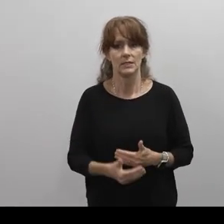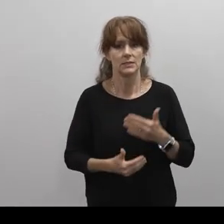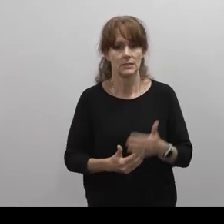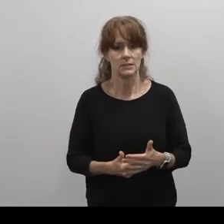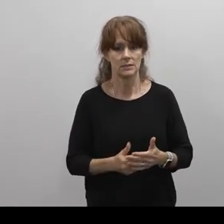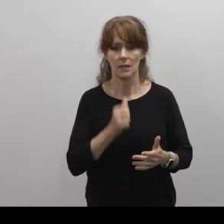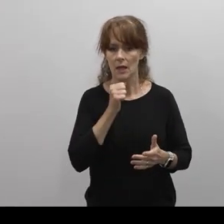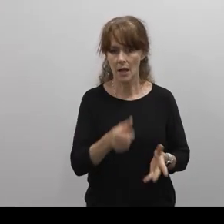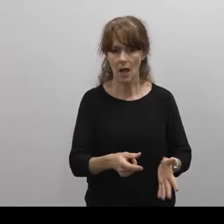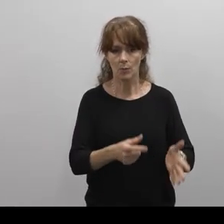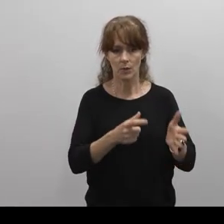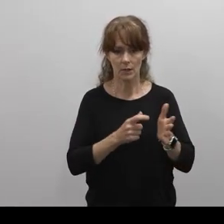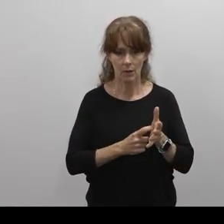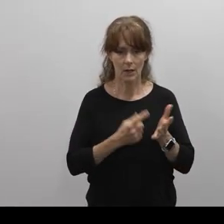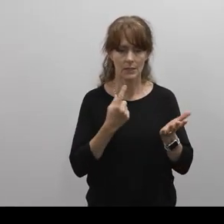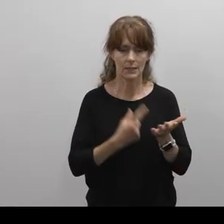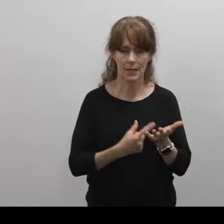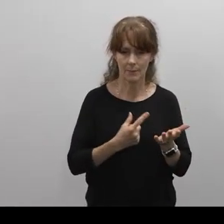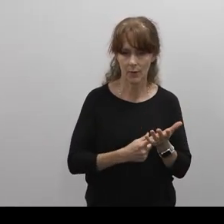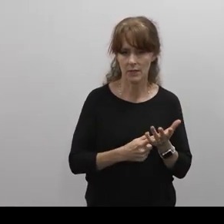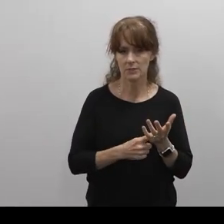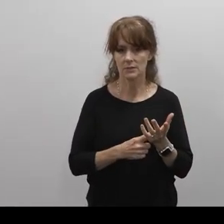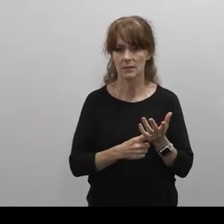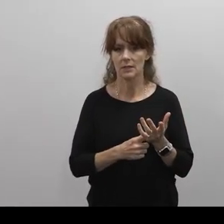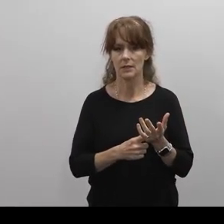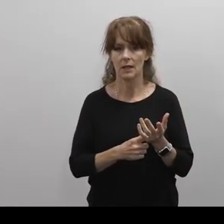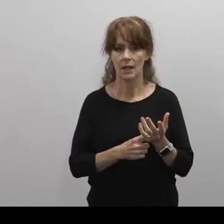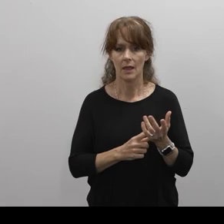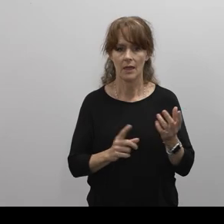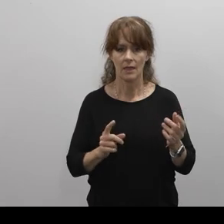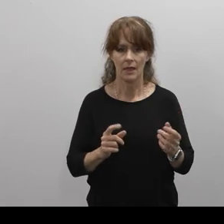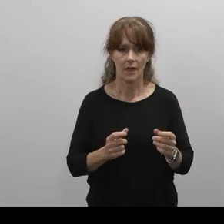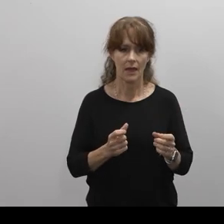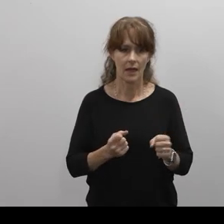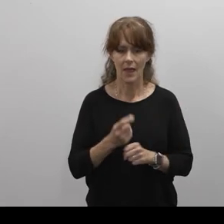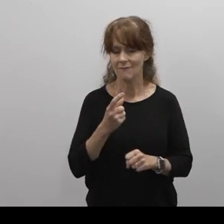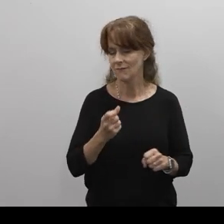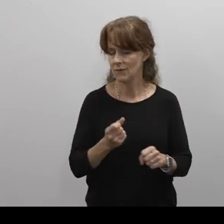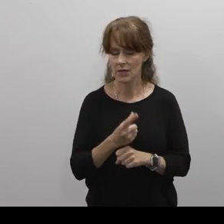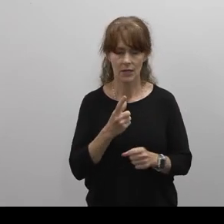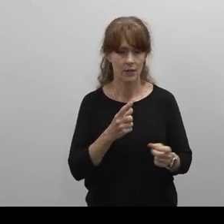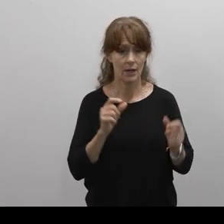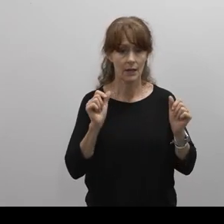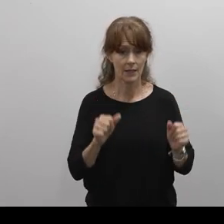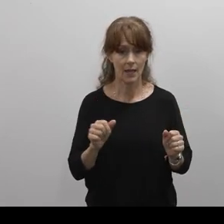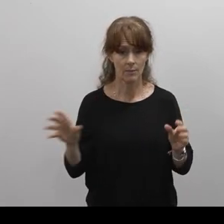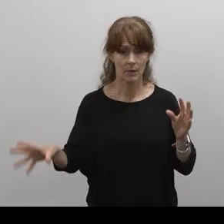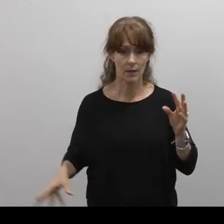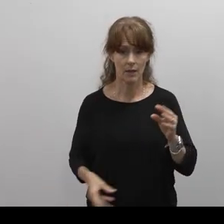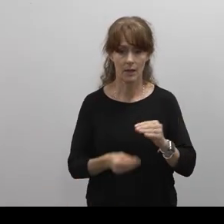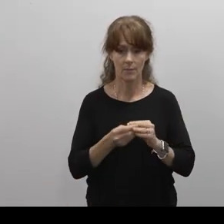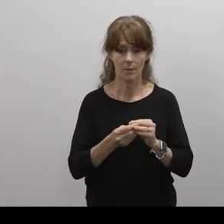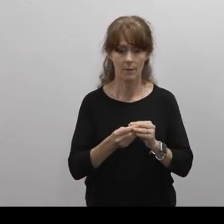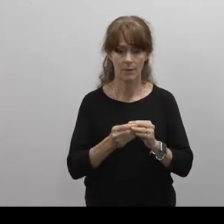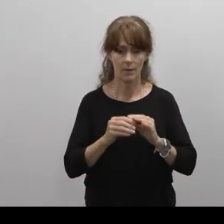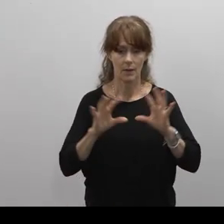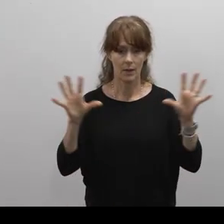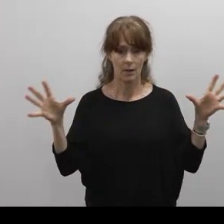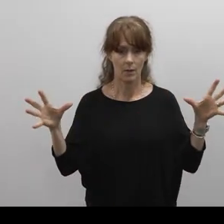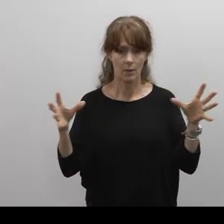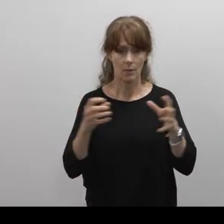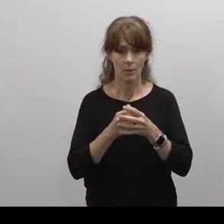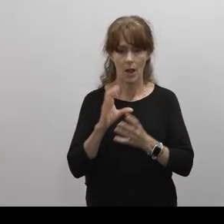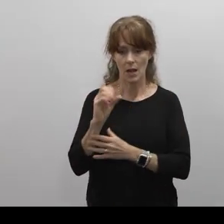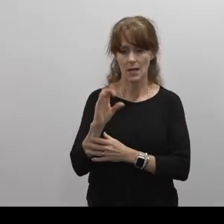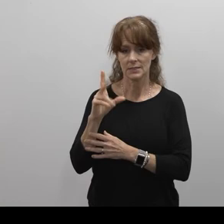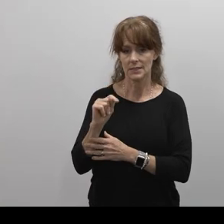items not requiring deliberation, that come every year, can be put into a consent calendar,